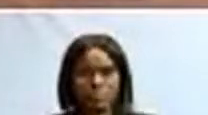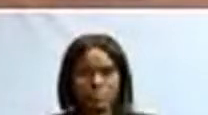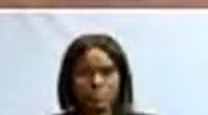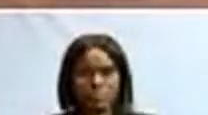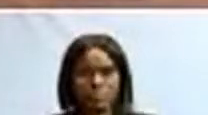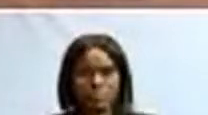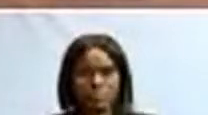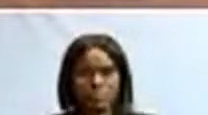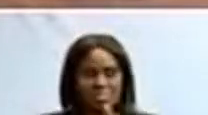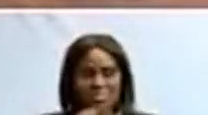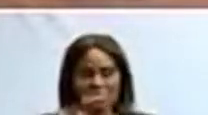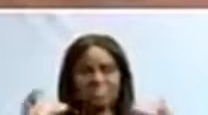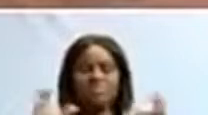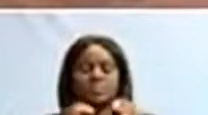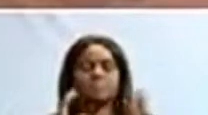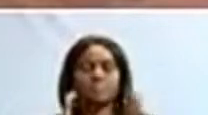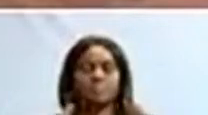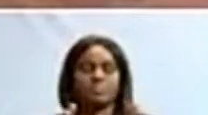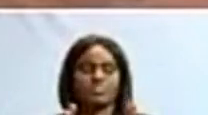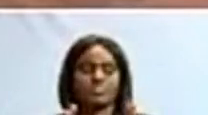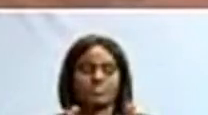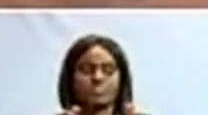initiation of councillors,